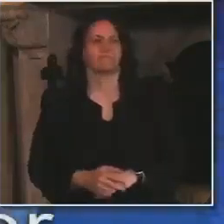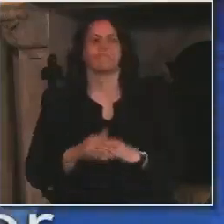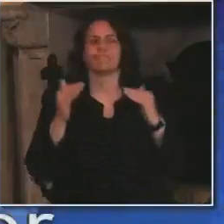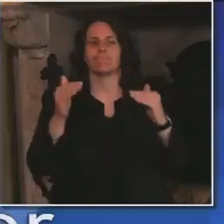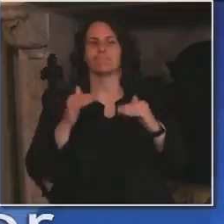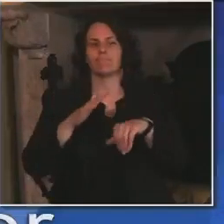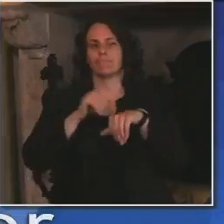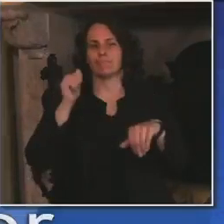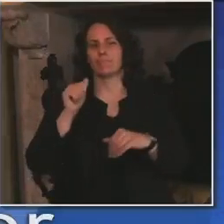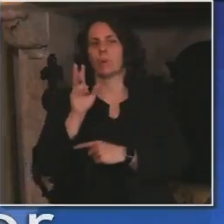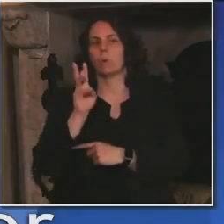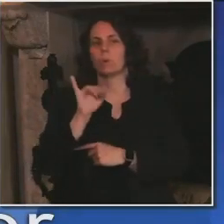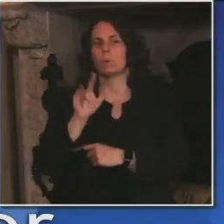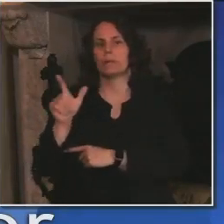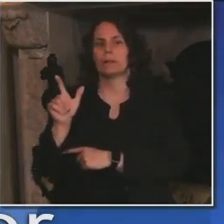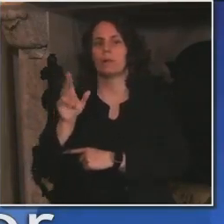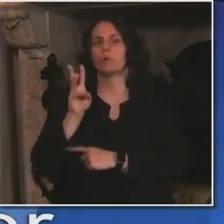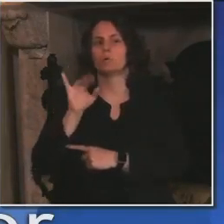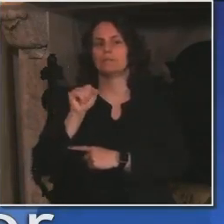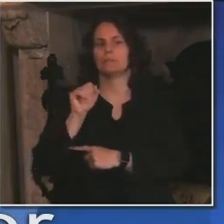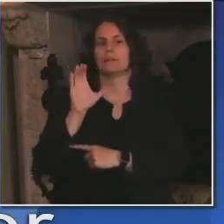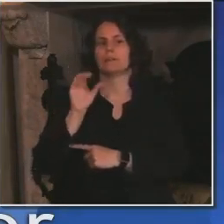from WisContext. Will?